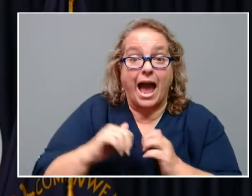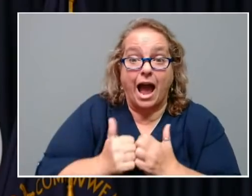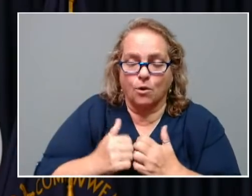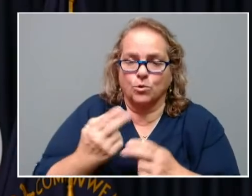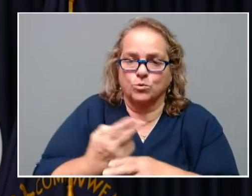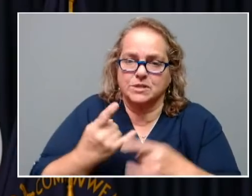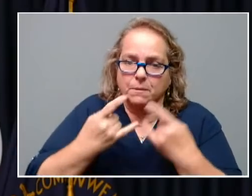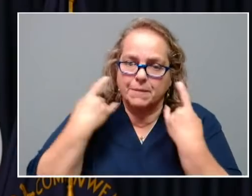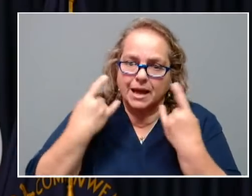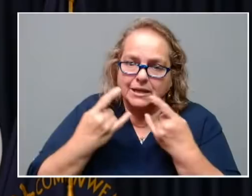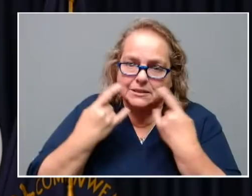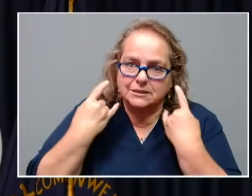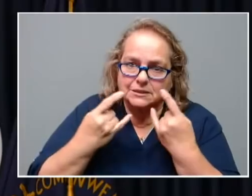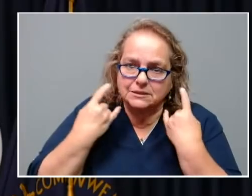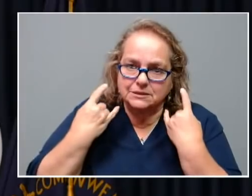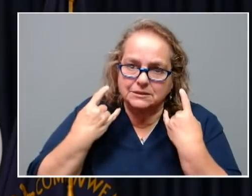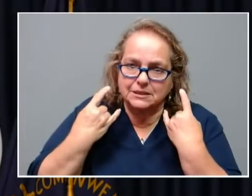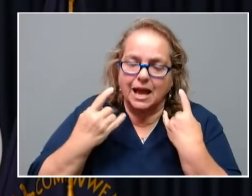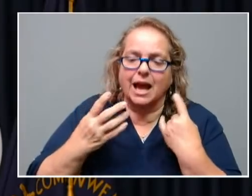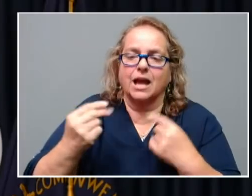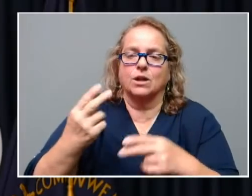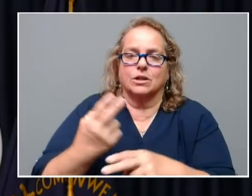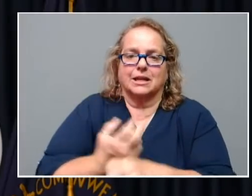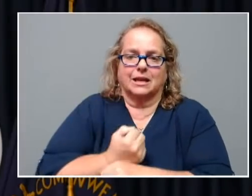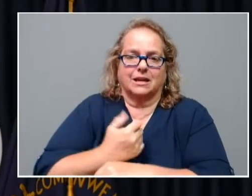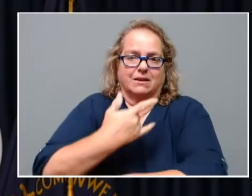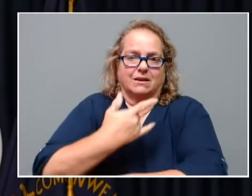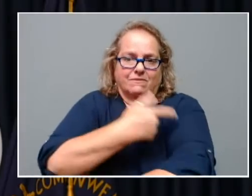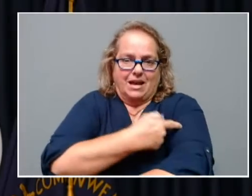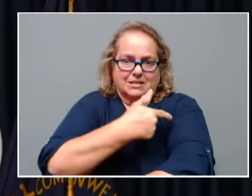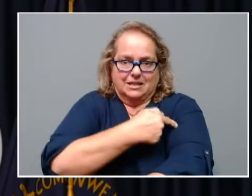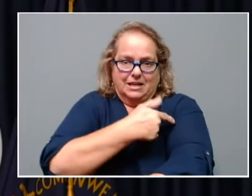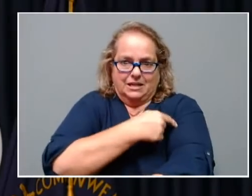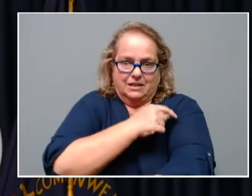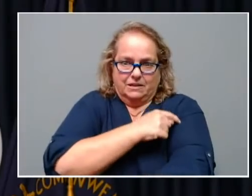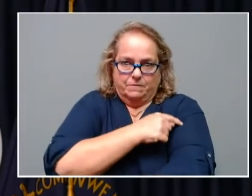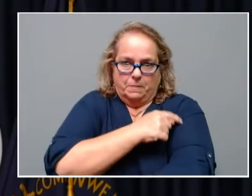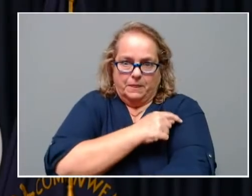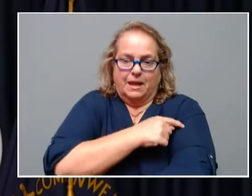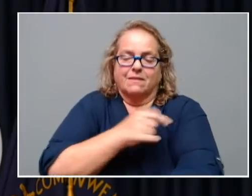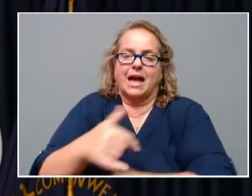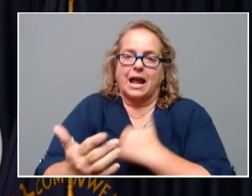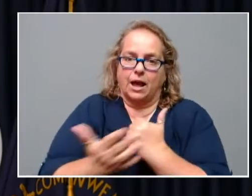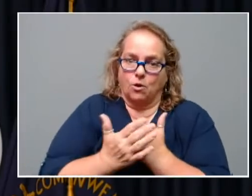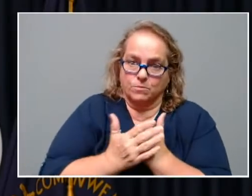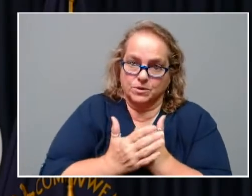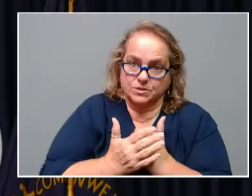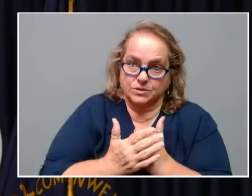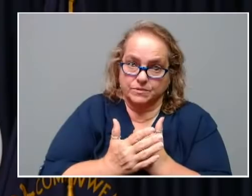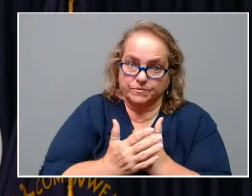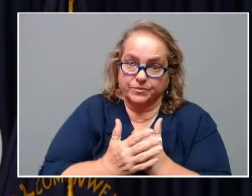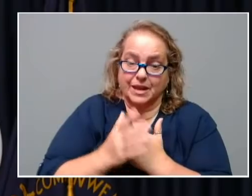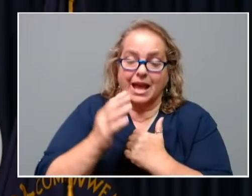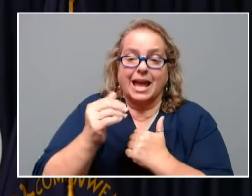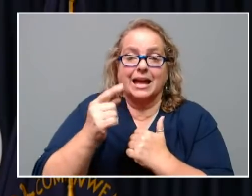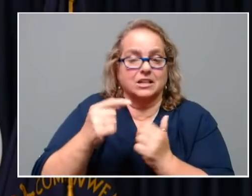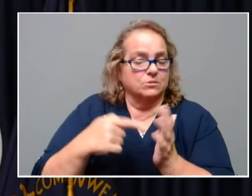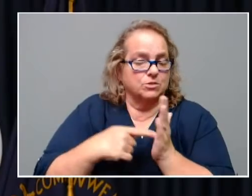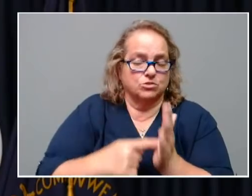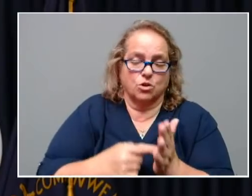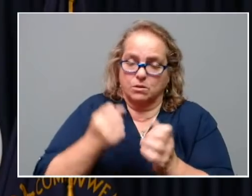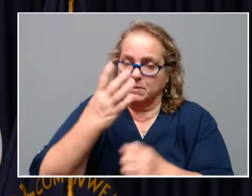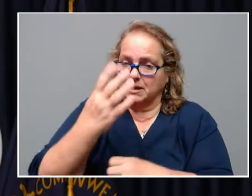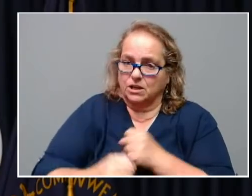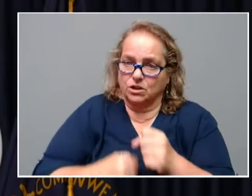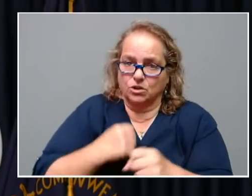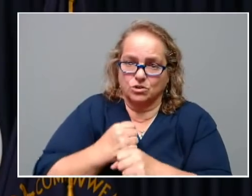we know dramatically protects people from getting sick with COVID, and also has been well shown over many years to help people avoid getting really